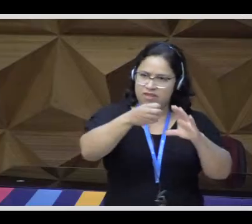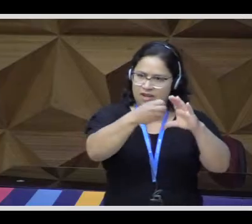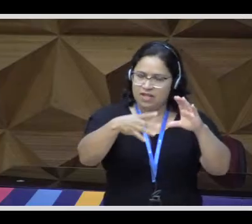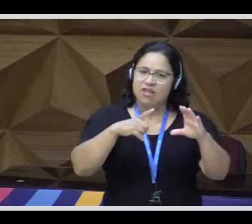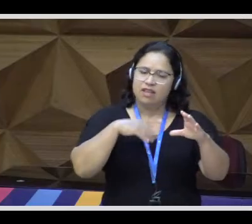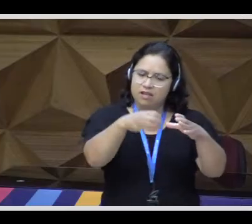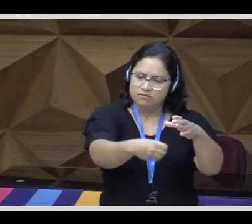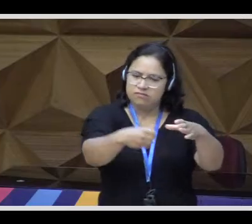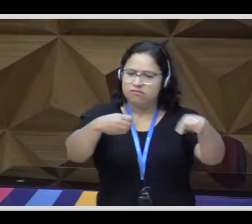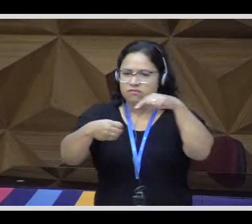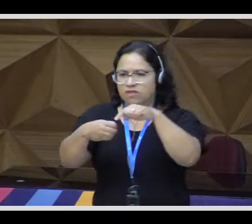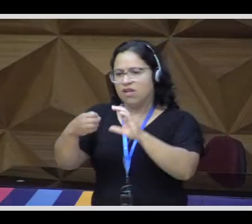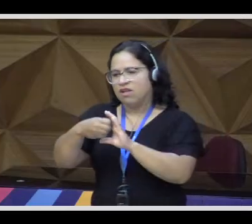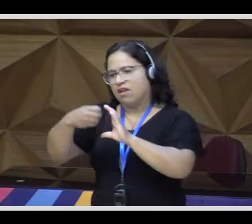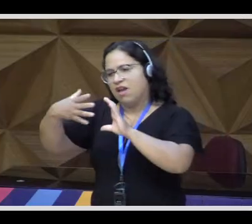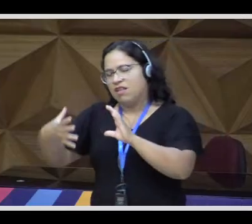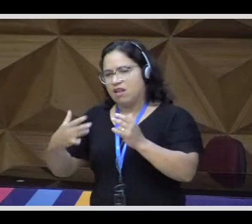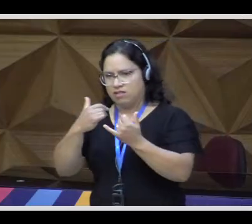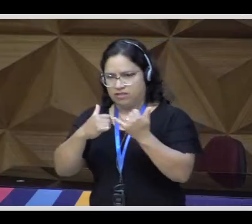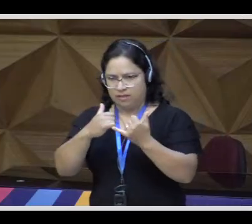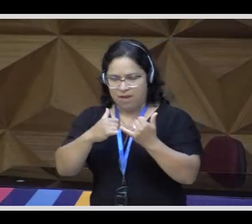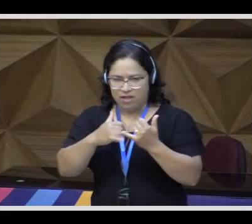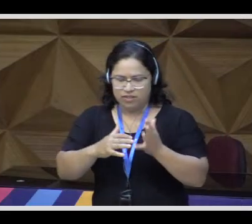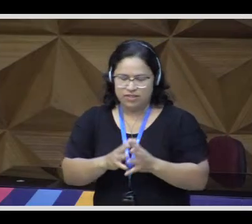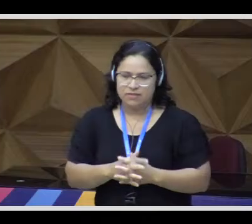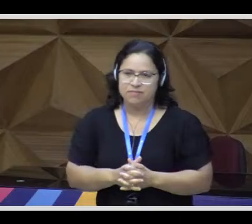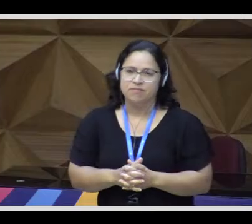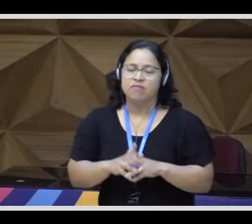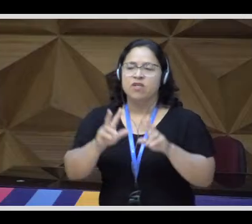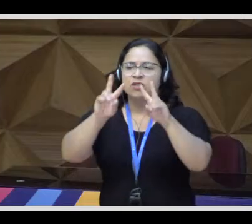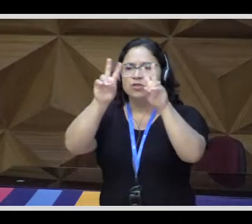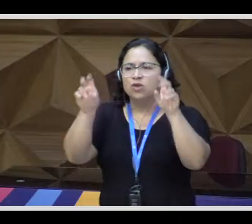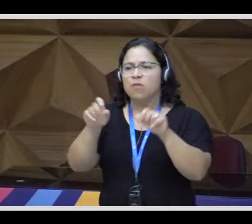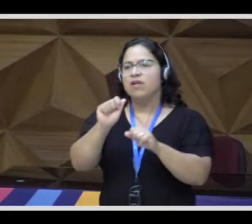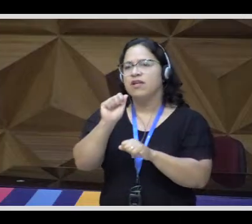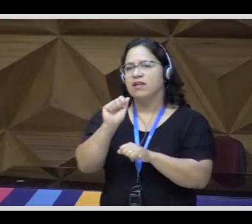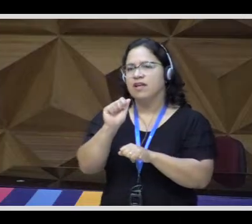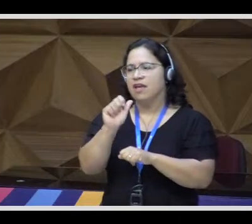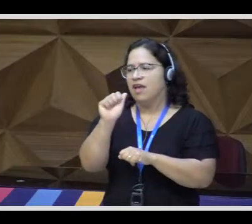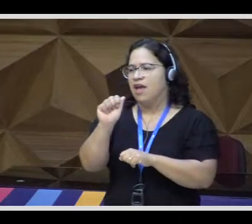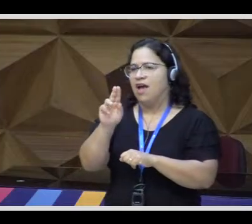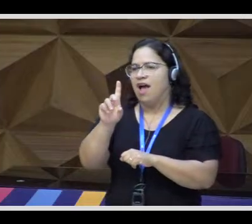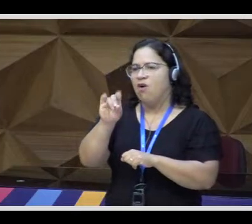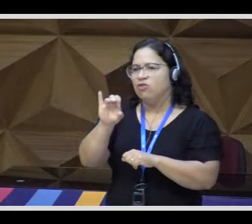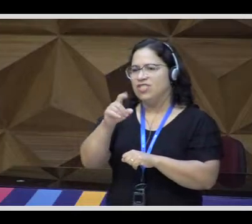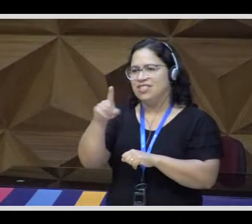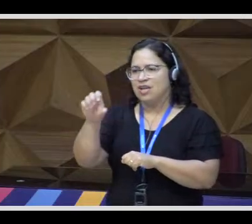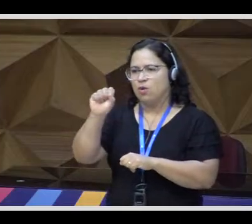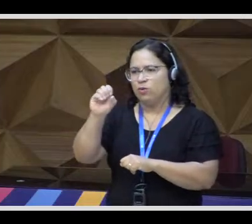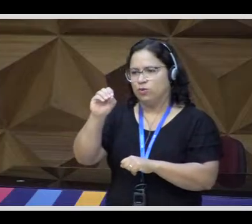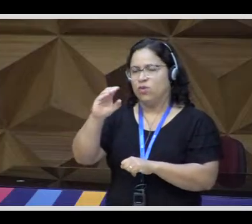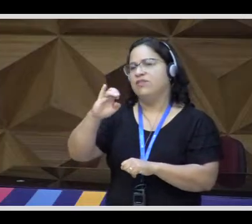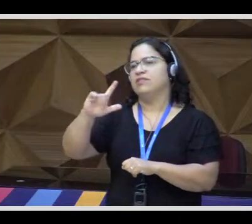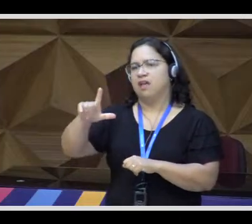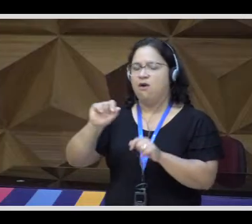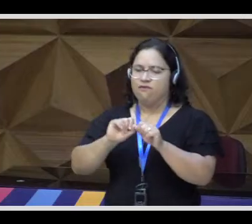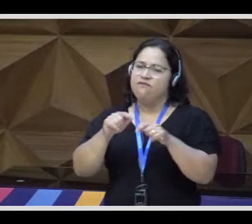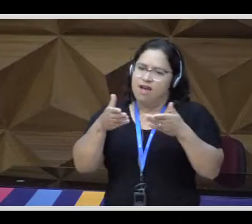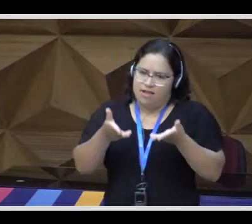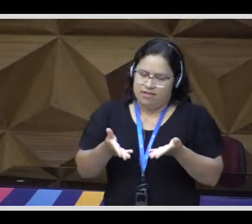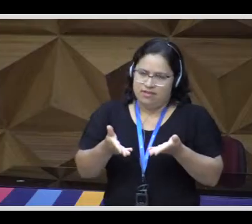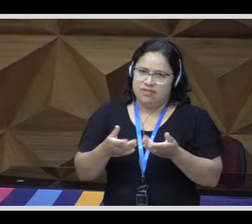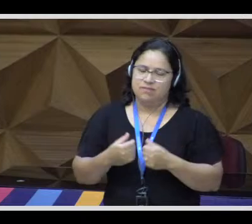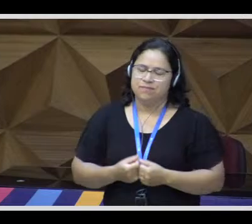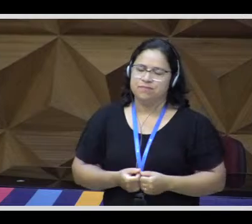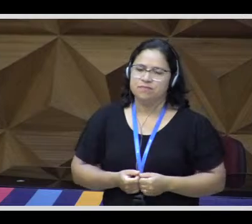listening, this is what we do. Because the only data available is